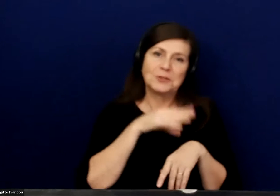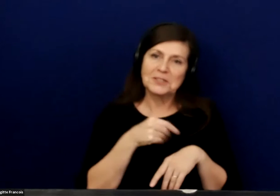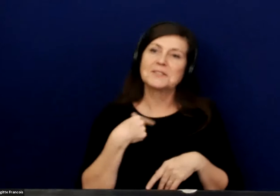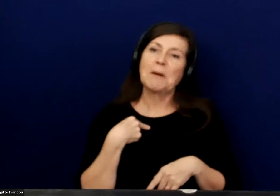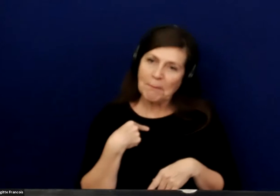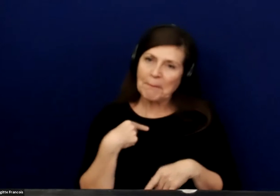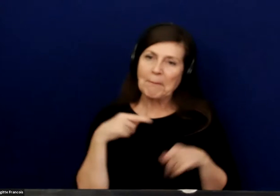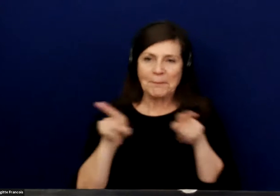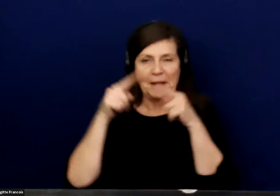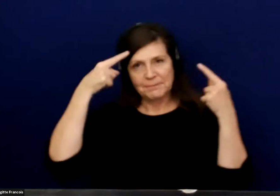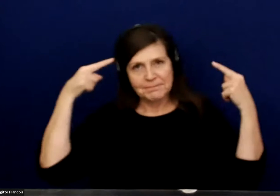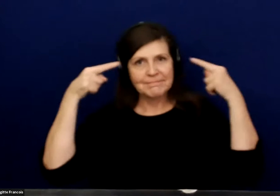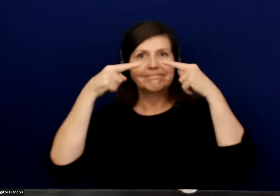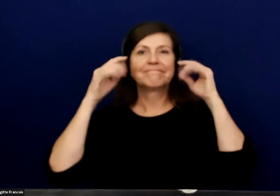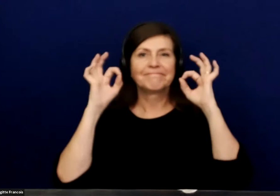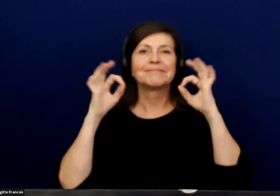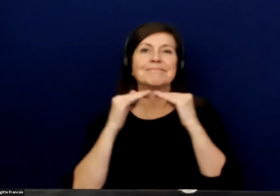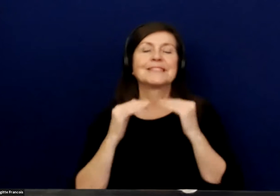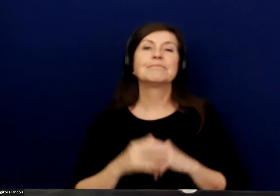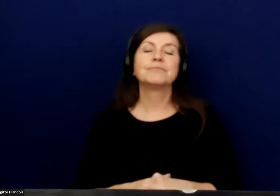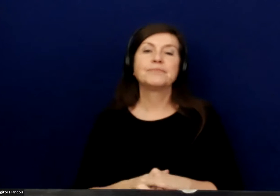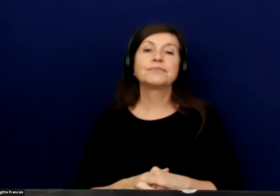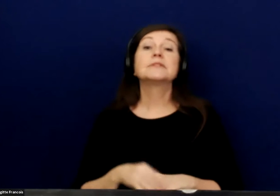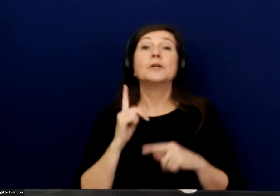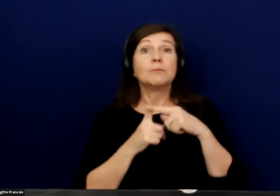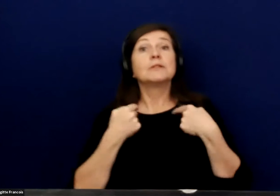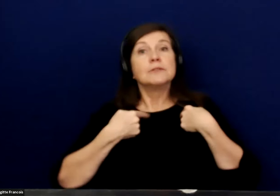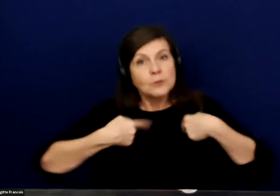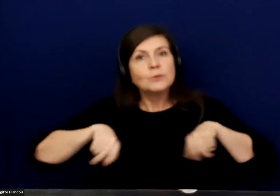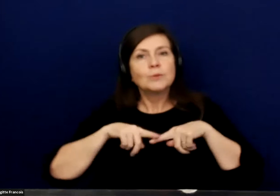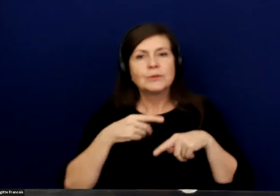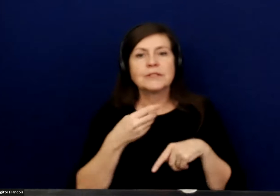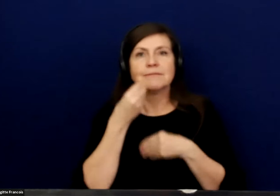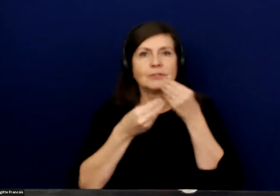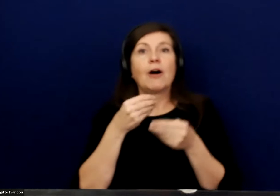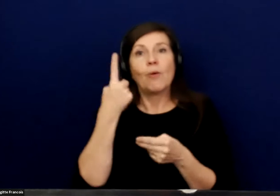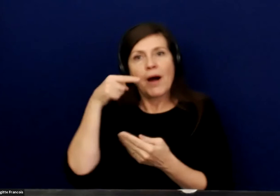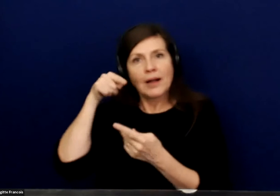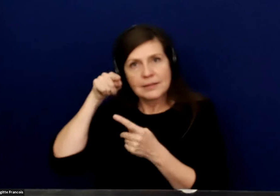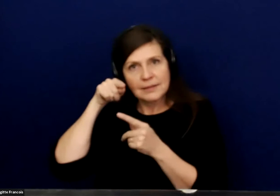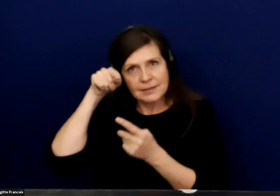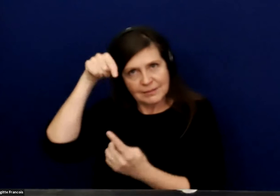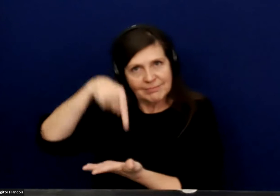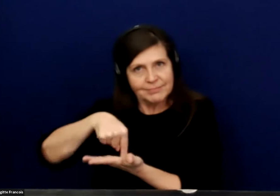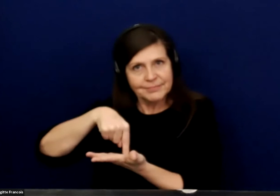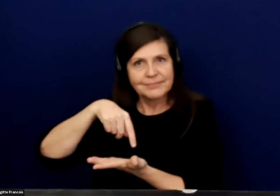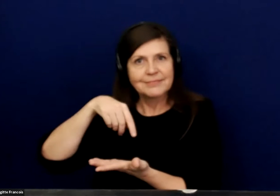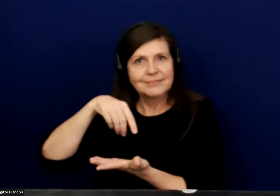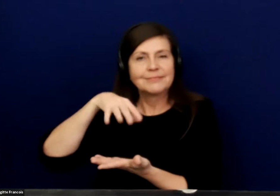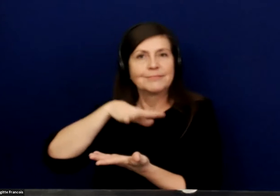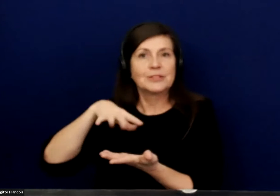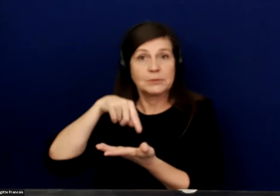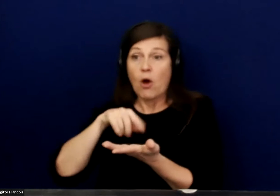just remember that we also talked about one municipality where they all in the